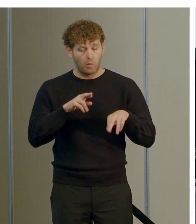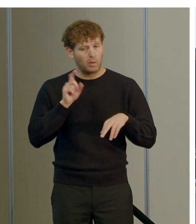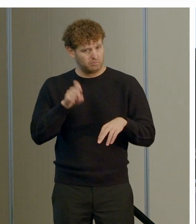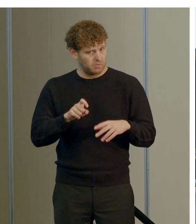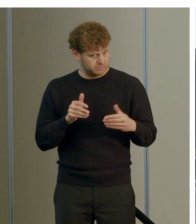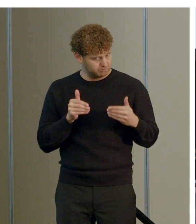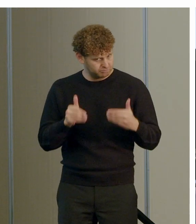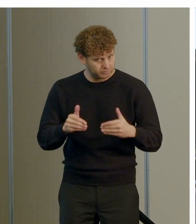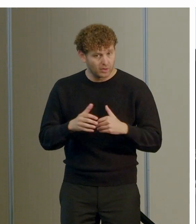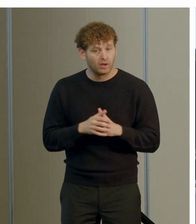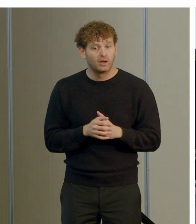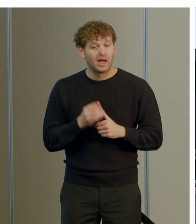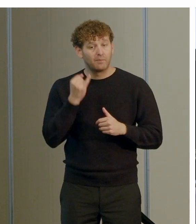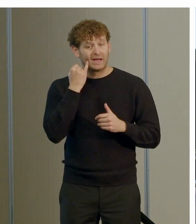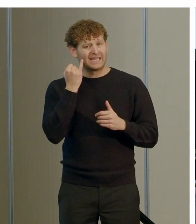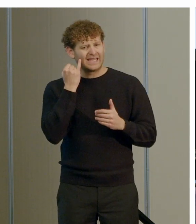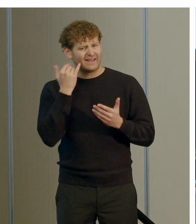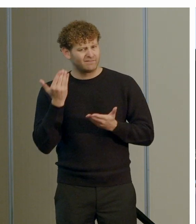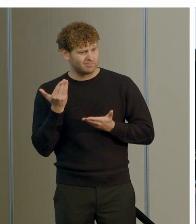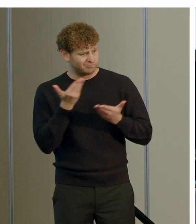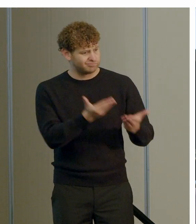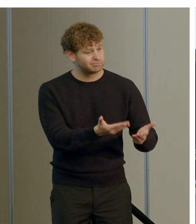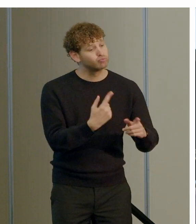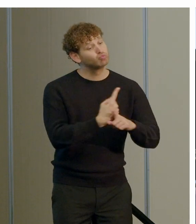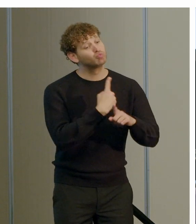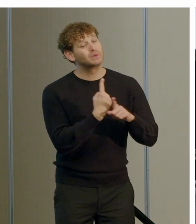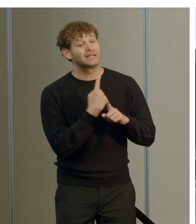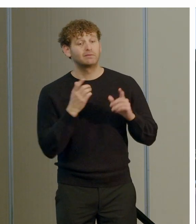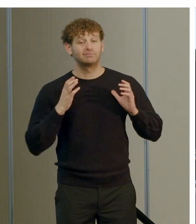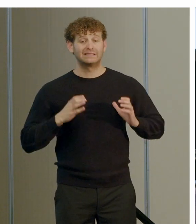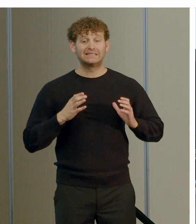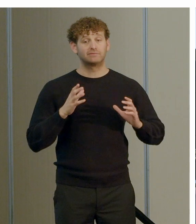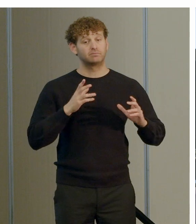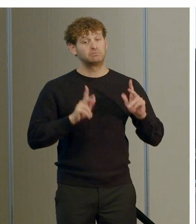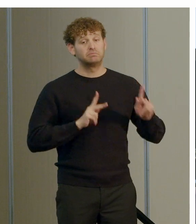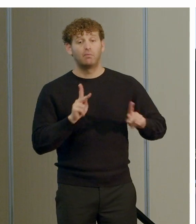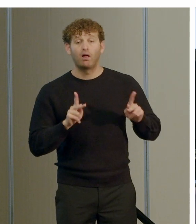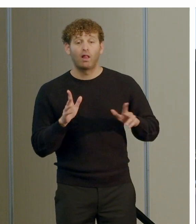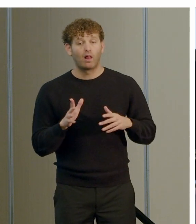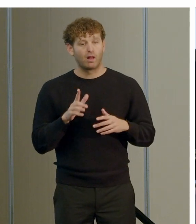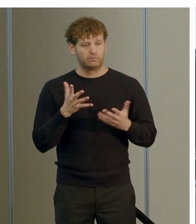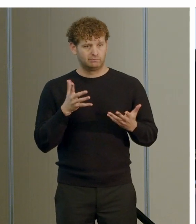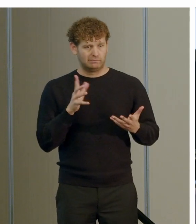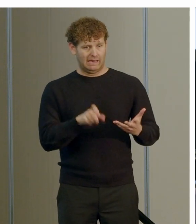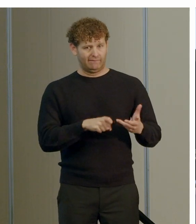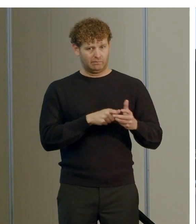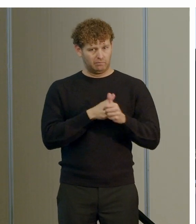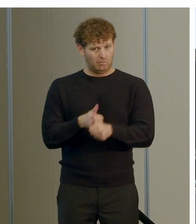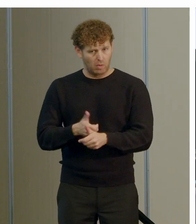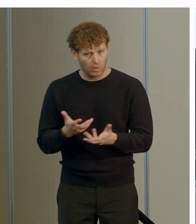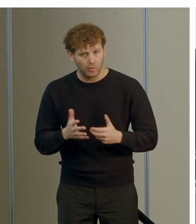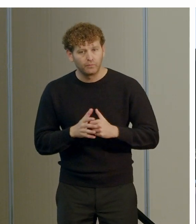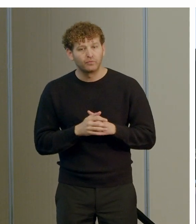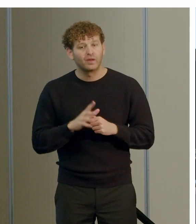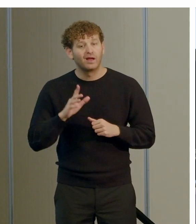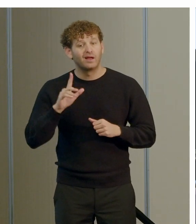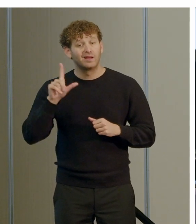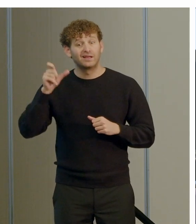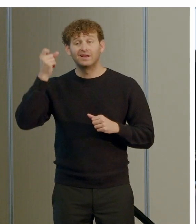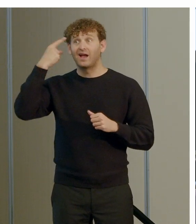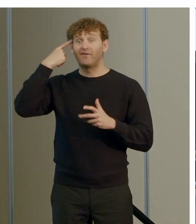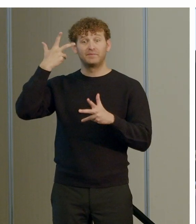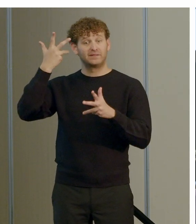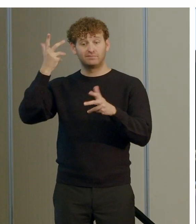assigned responsibilities? Say the contract goes away, and that's also happening right now too. Consulting and support contracts are going